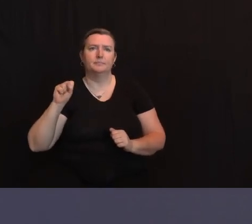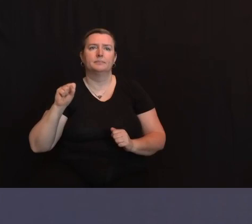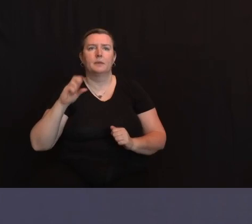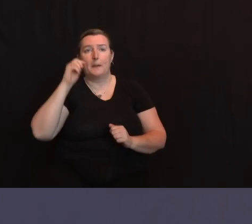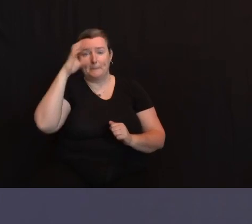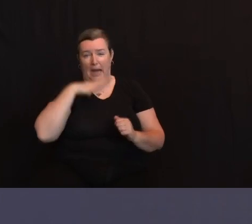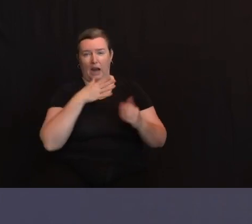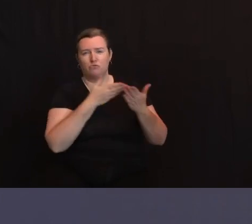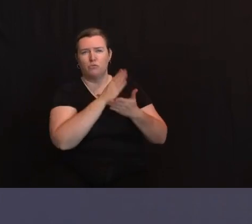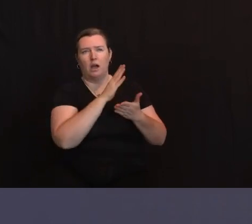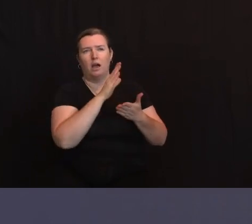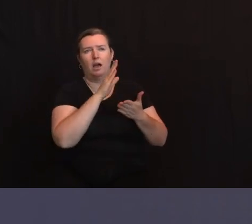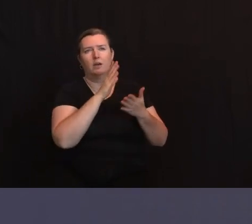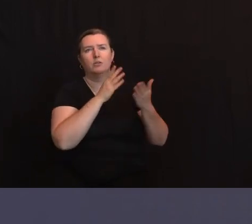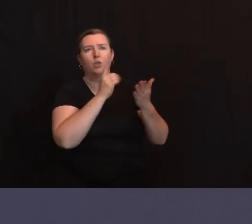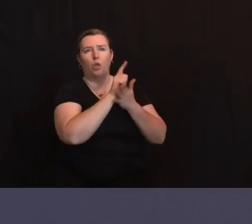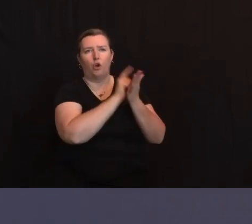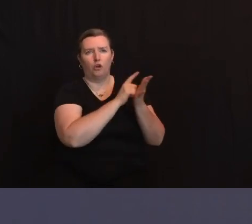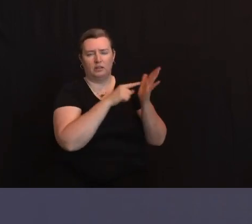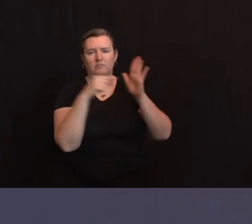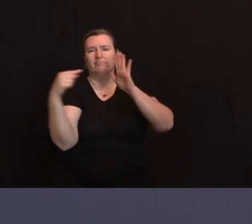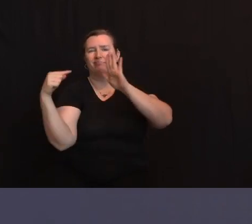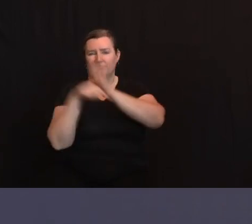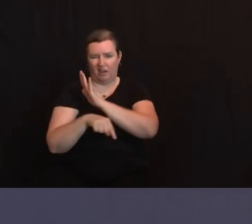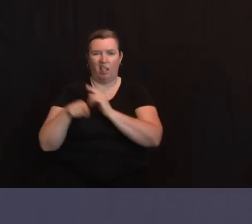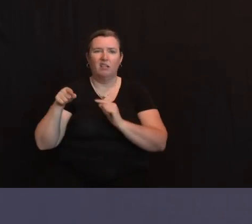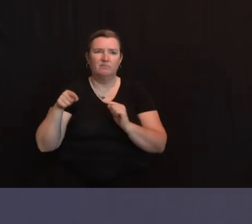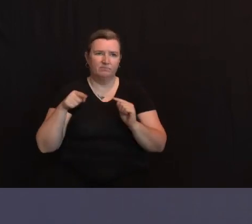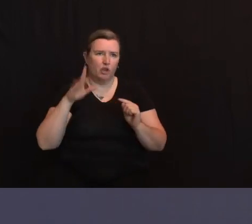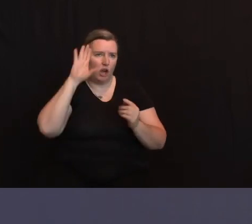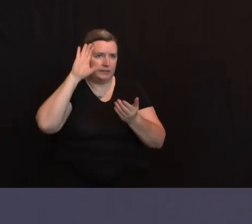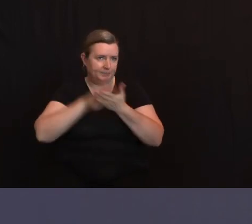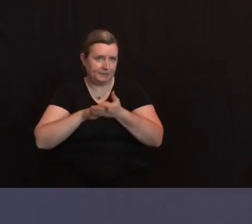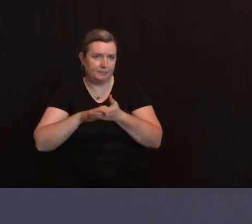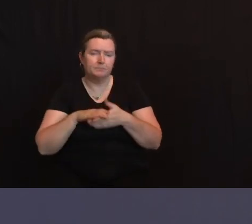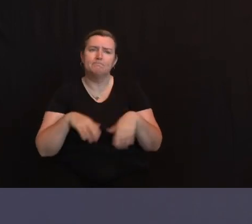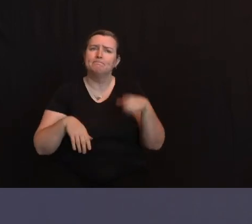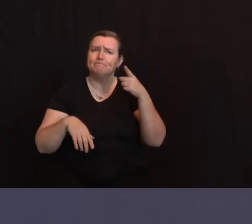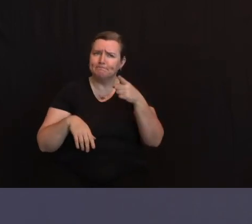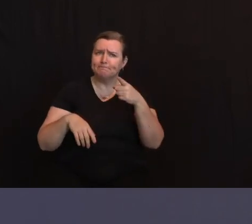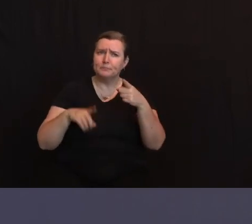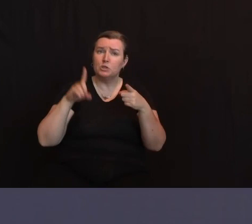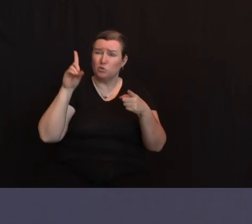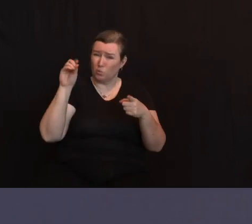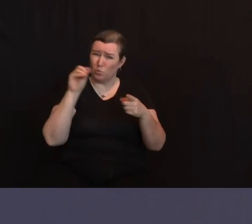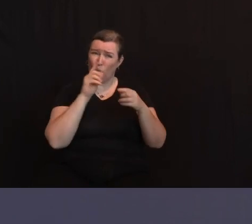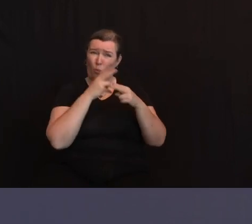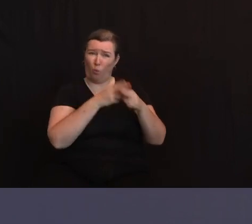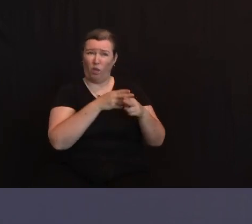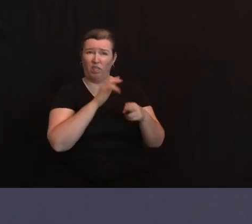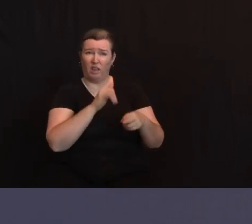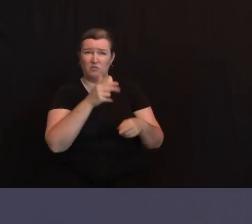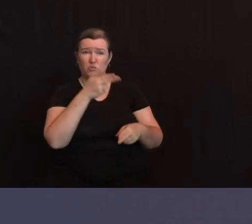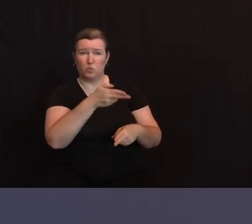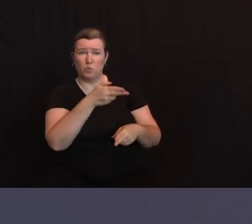Does the state of New Jersey consider the attack on Judge Salas's home terrorism?